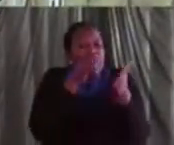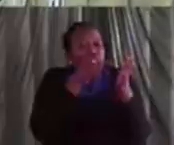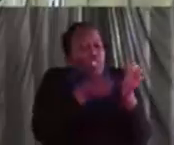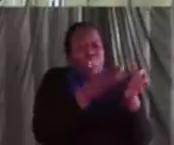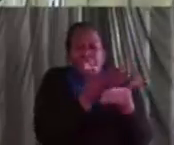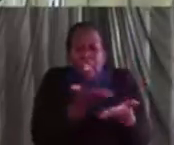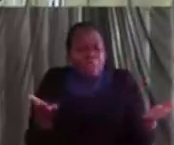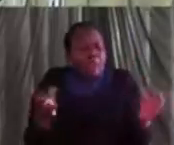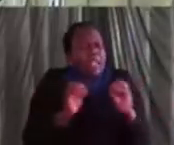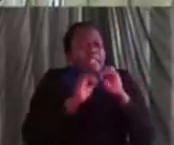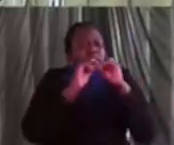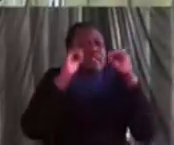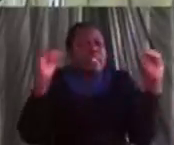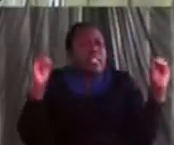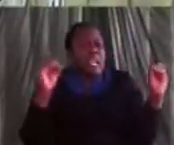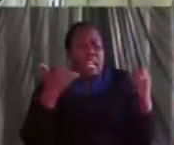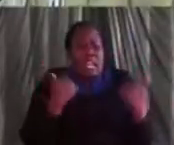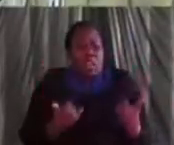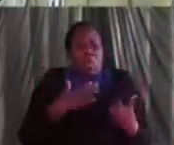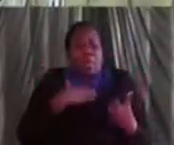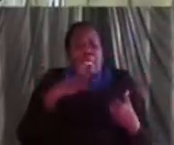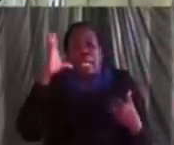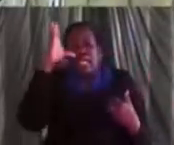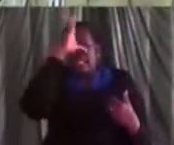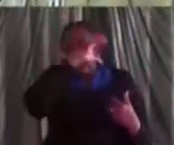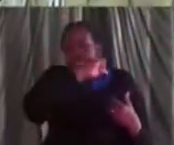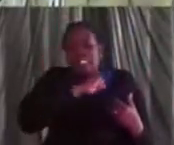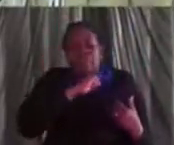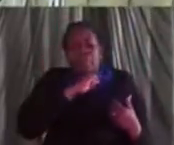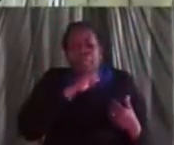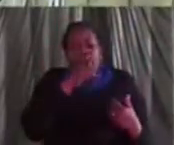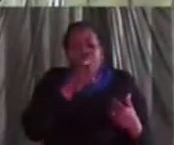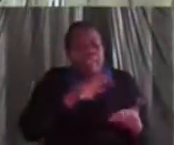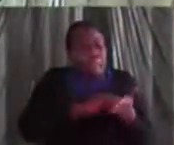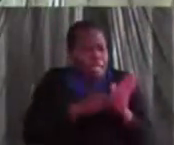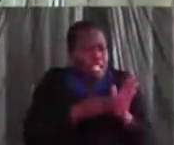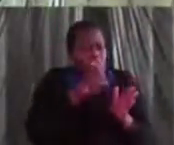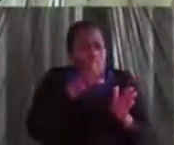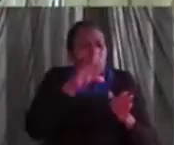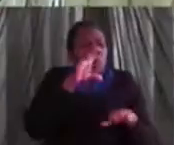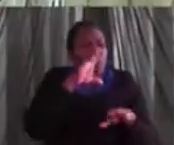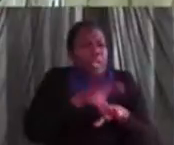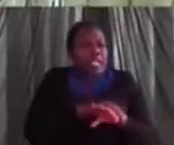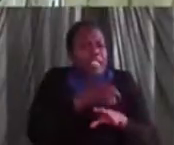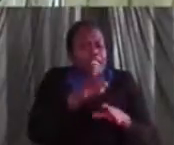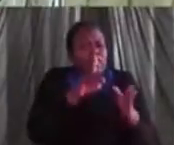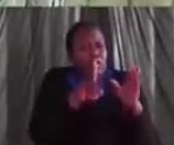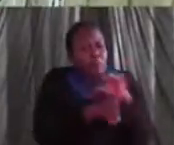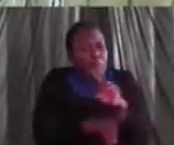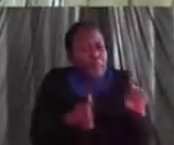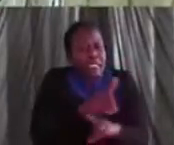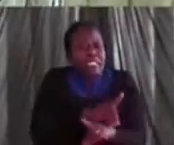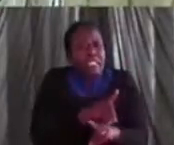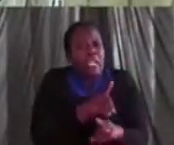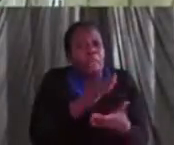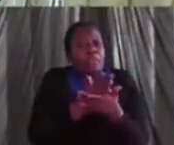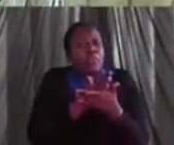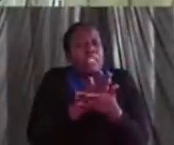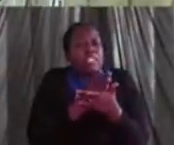2018. yes. So I presumed it was acquired between 2018 and 2020.